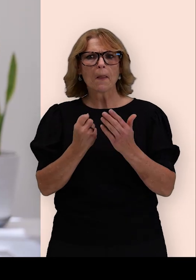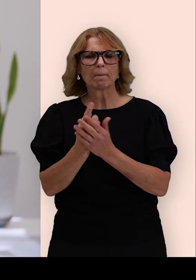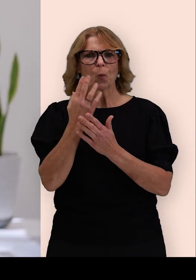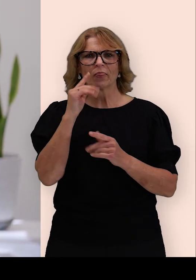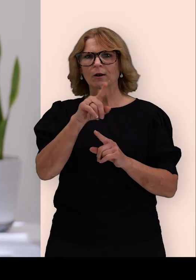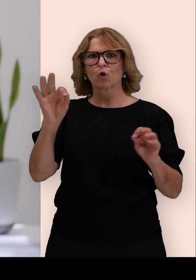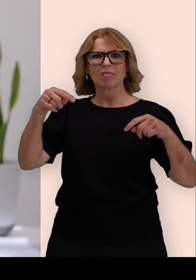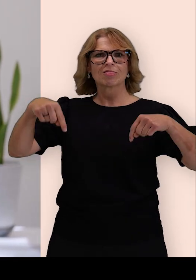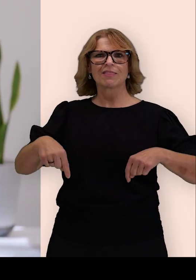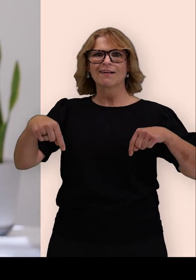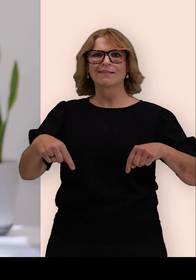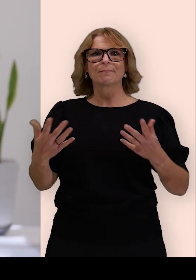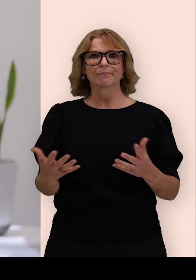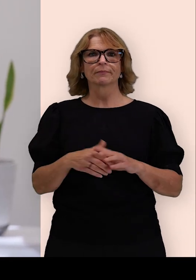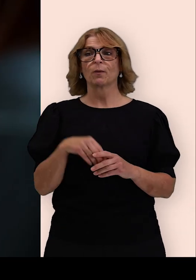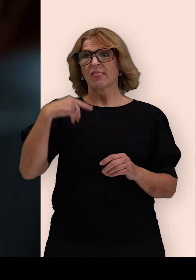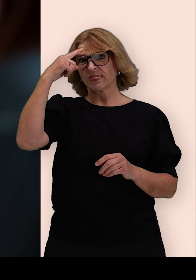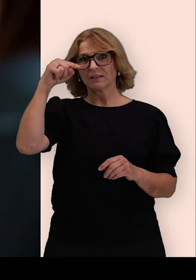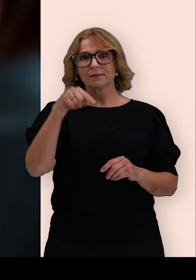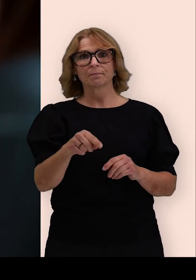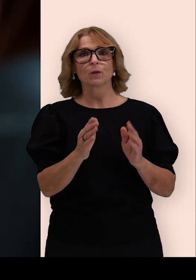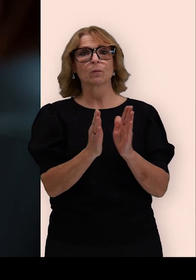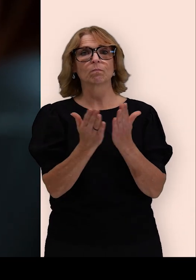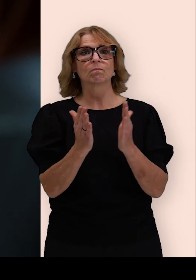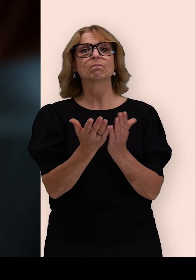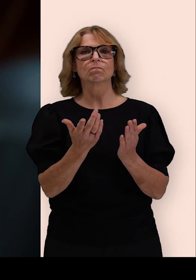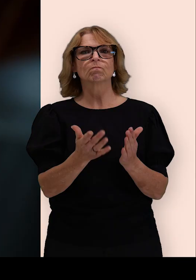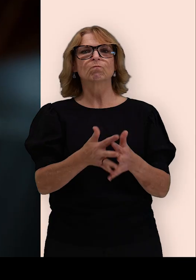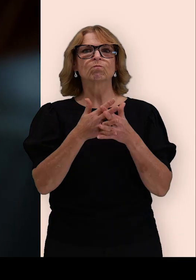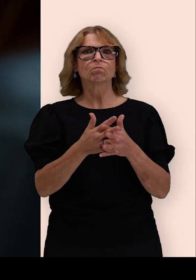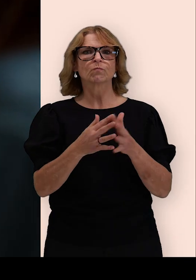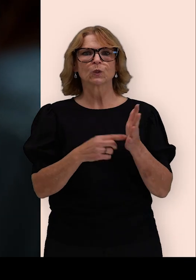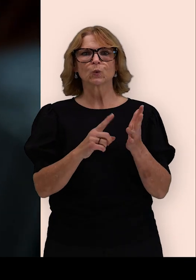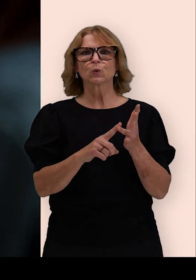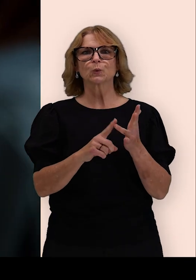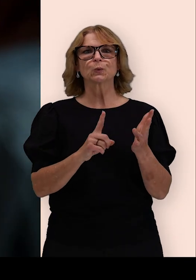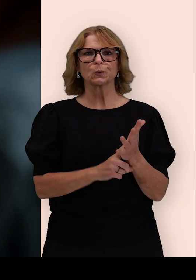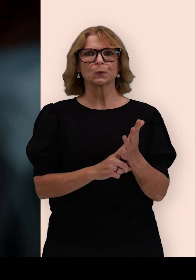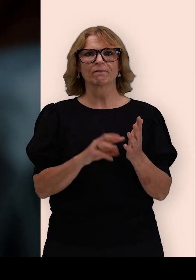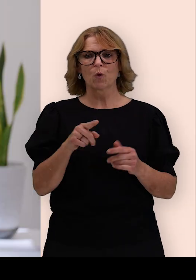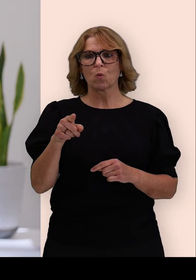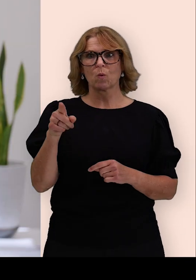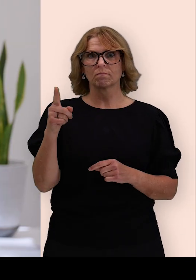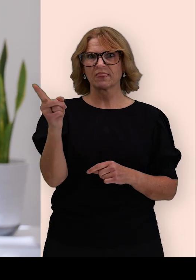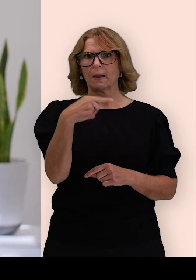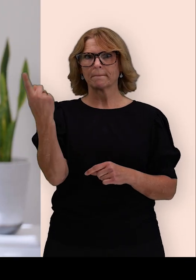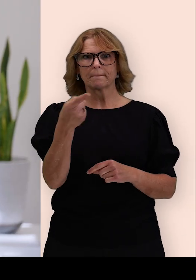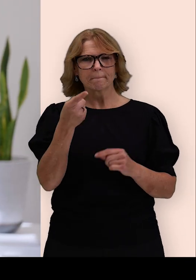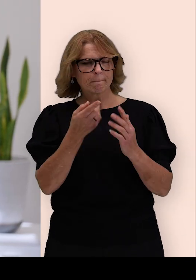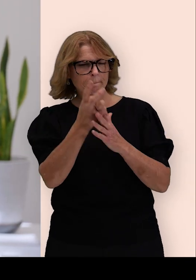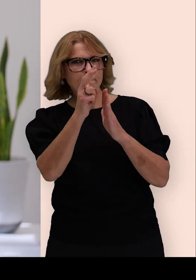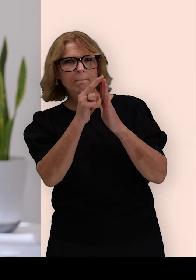going to happen when they're no longer here. And I think this, the workbook is a really useful tool for them to